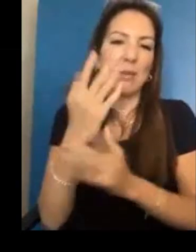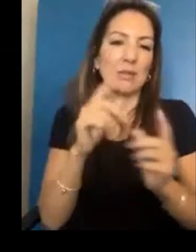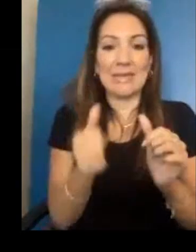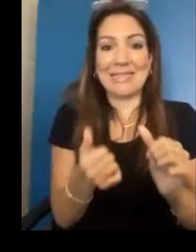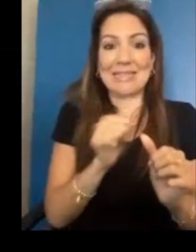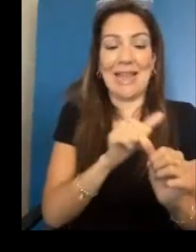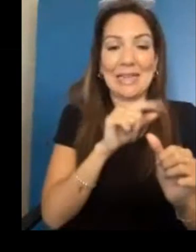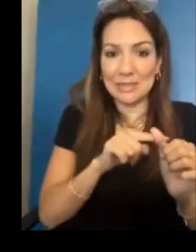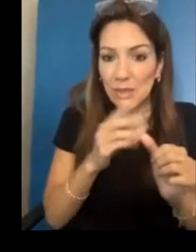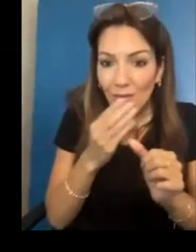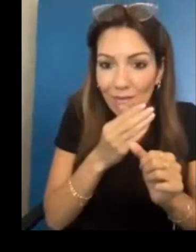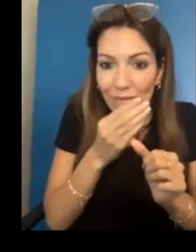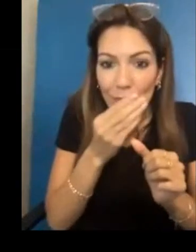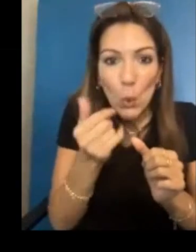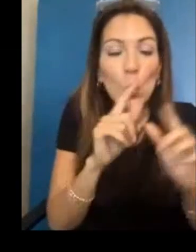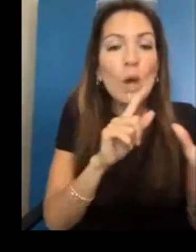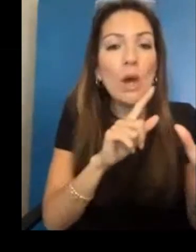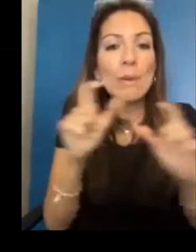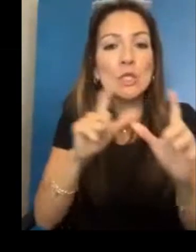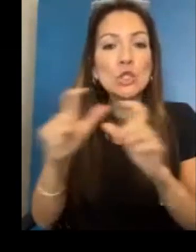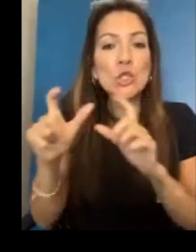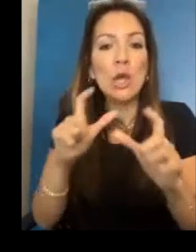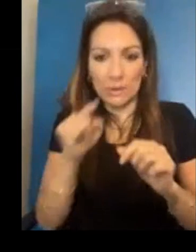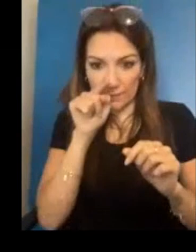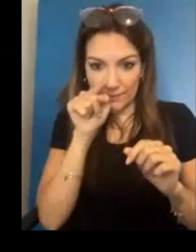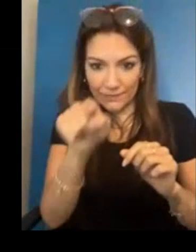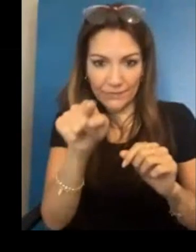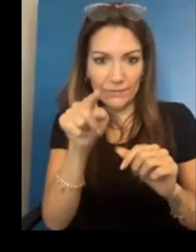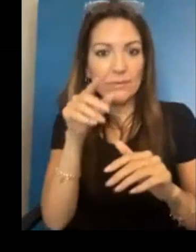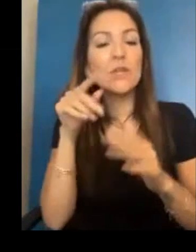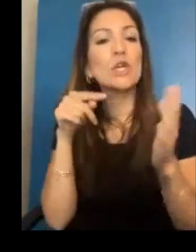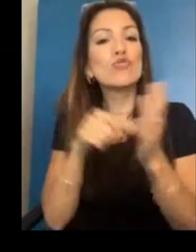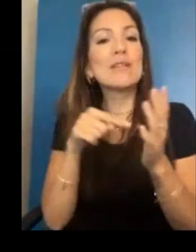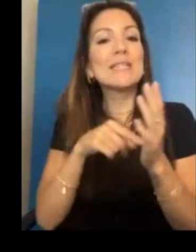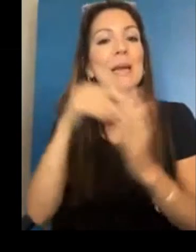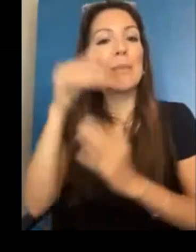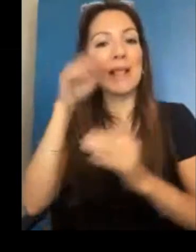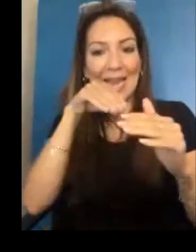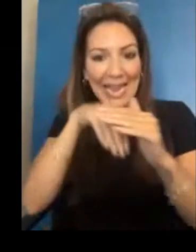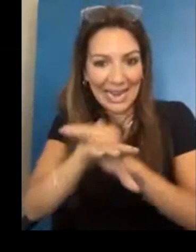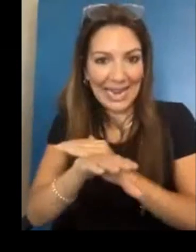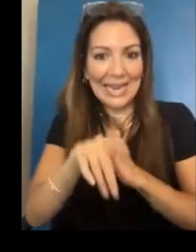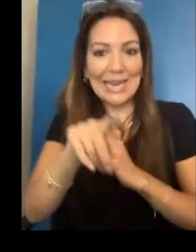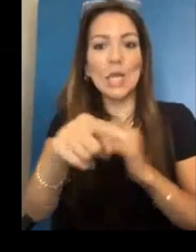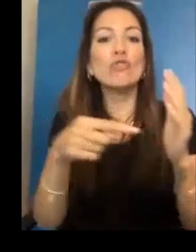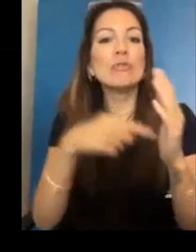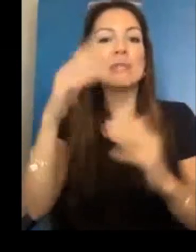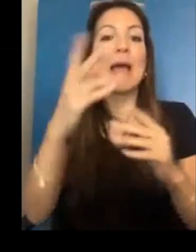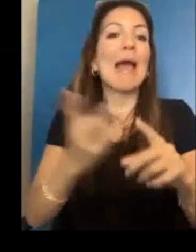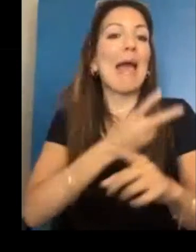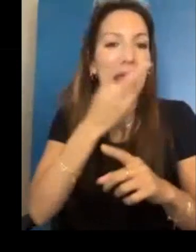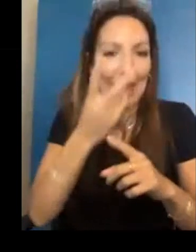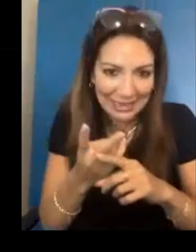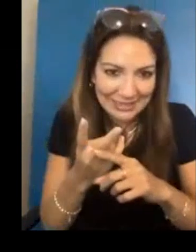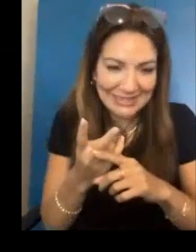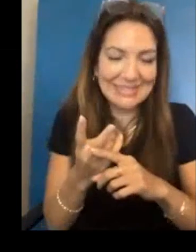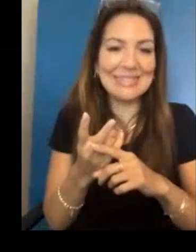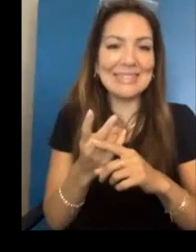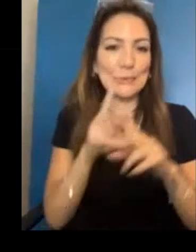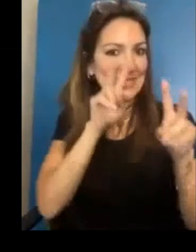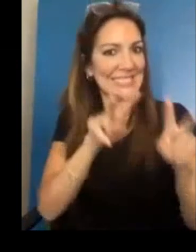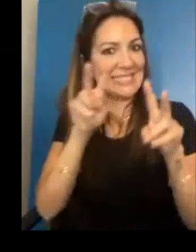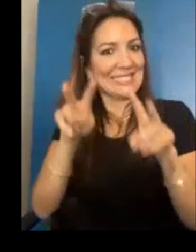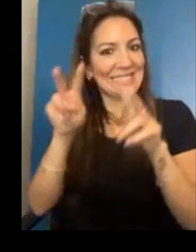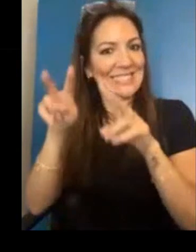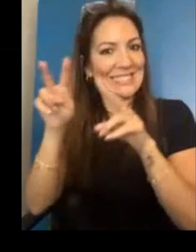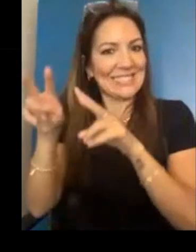just a few pictures. So this is the main entrance to the Trinity building. This is Trinity building again. Yeah, that's thanks. More bits of